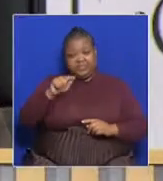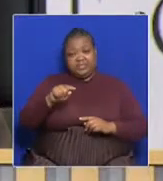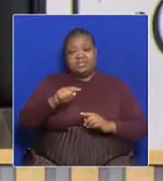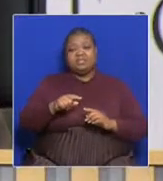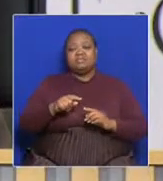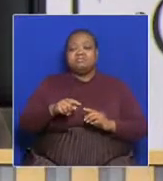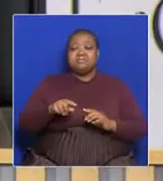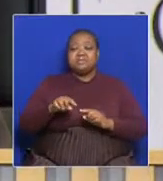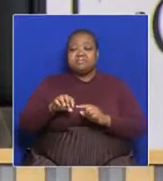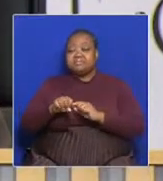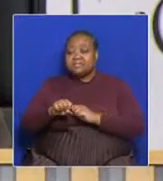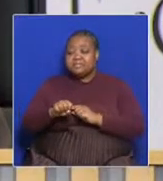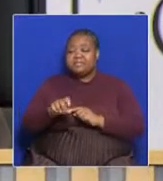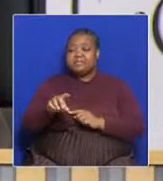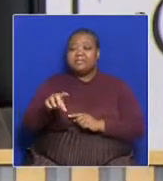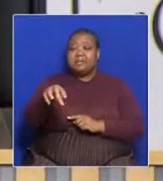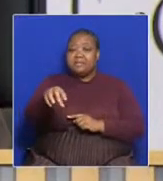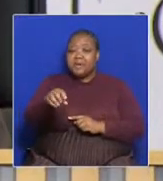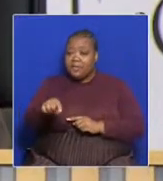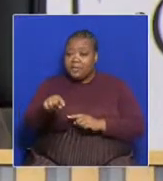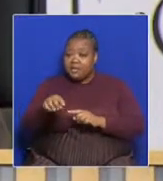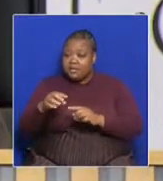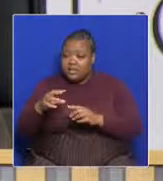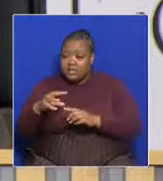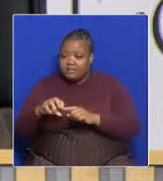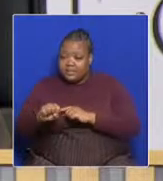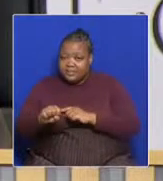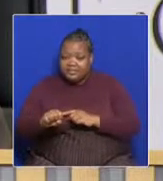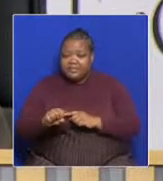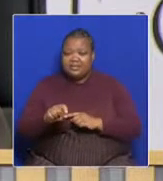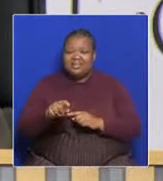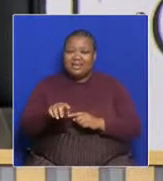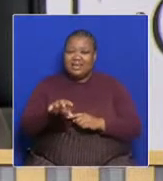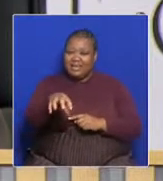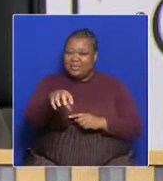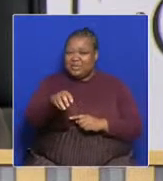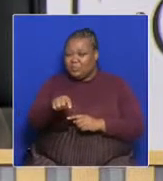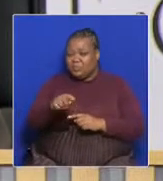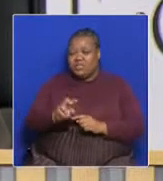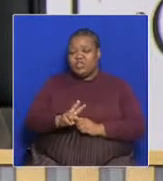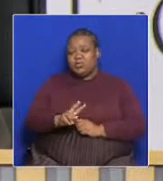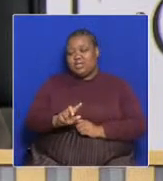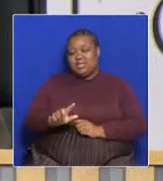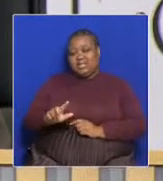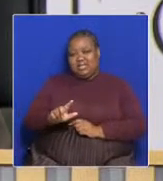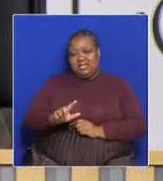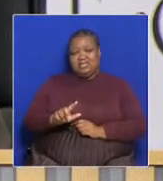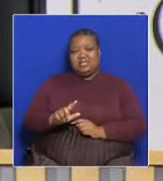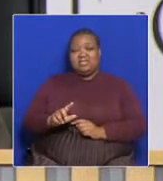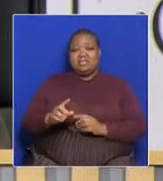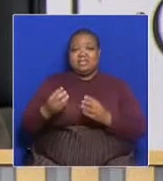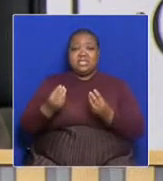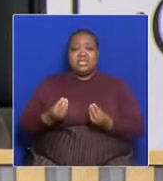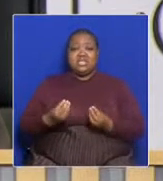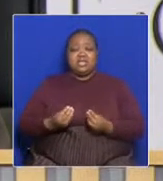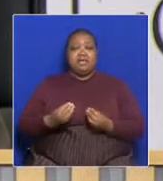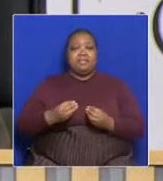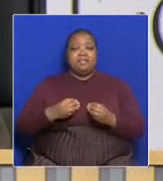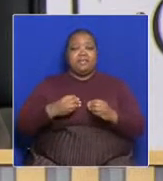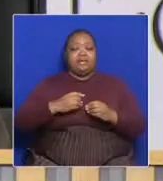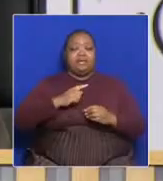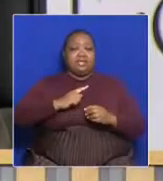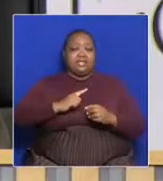at the depot, Commissioner. The 27 kilograms, the number was relayed to us at a briefing spot where we